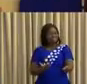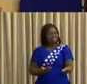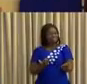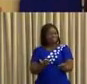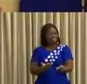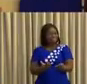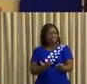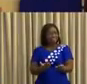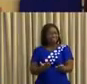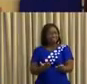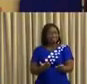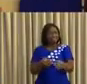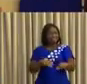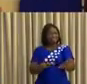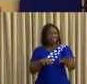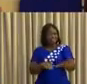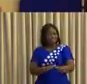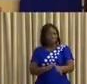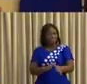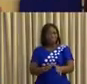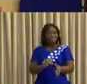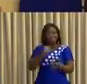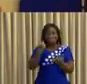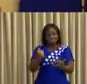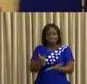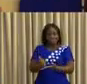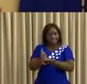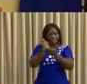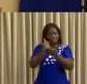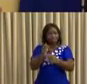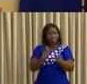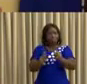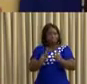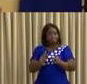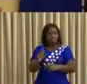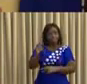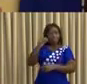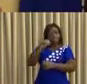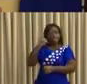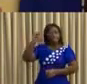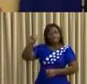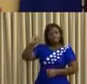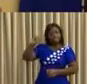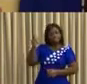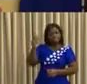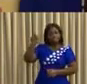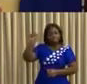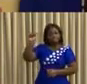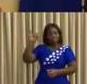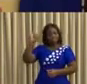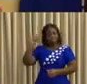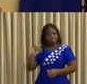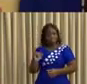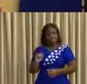substantial compliance with this directive and to assist personnel of the Immigration Service, our eastern,